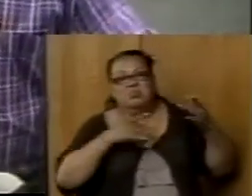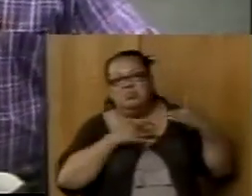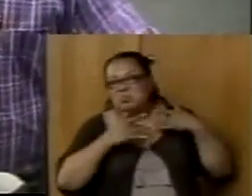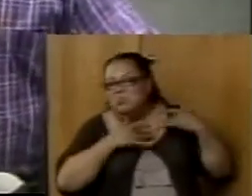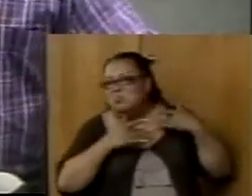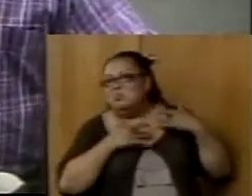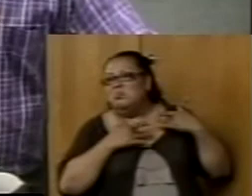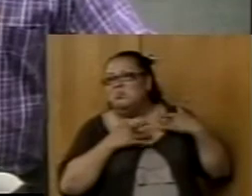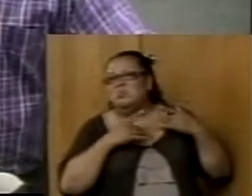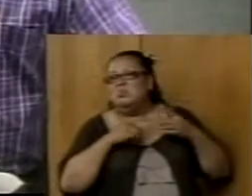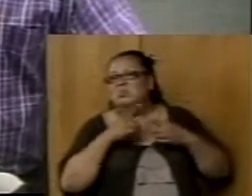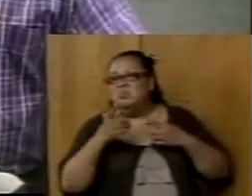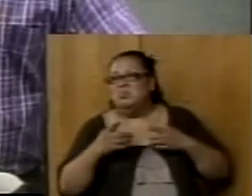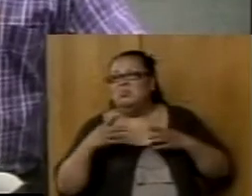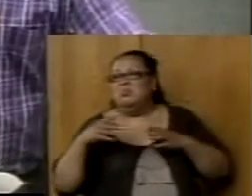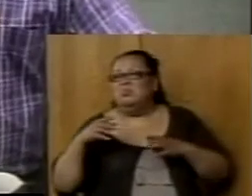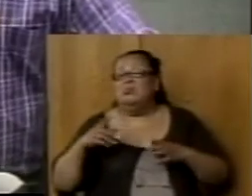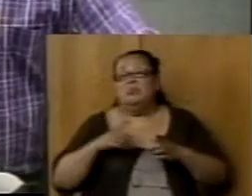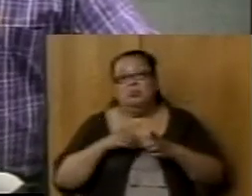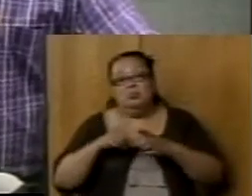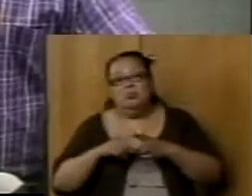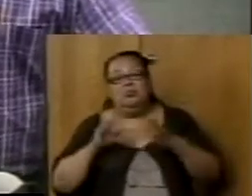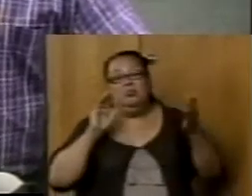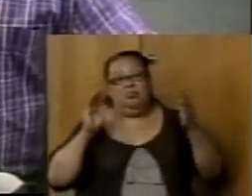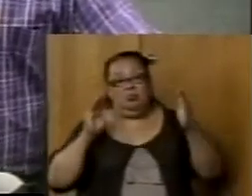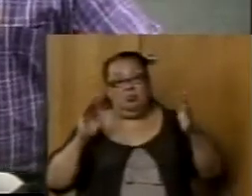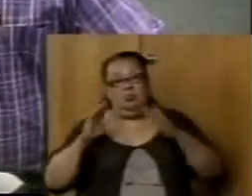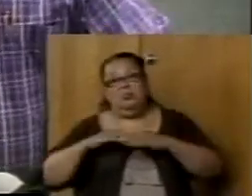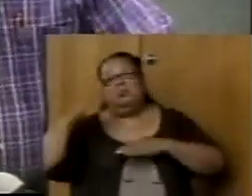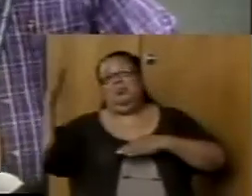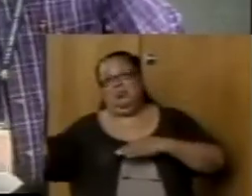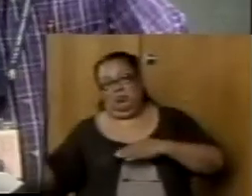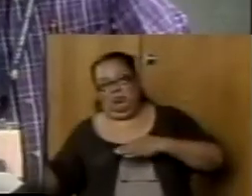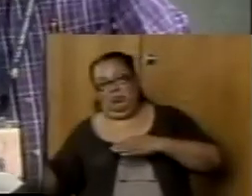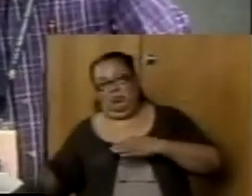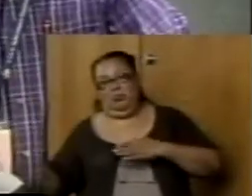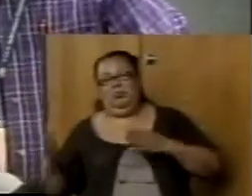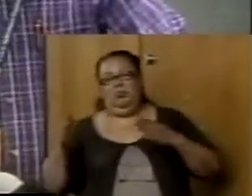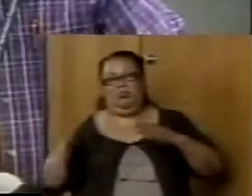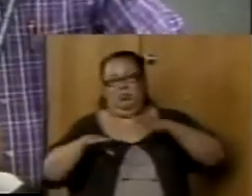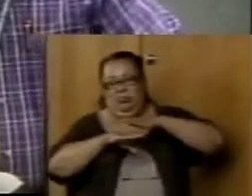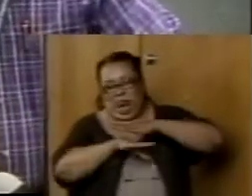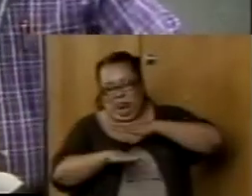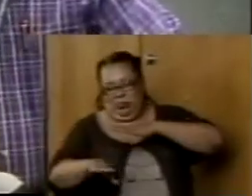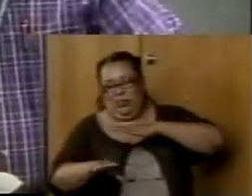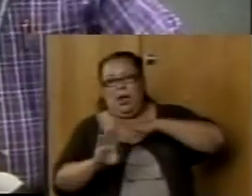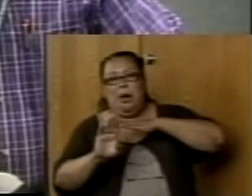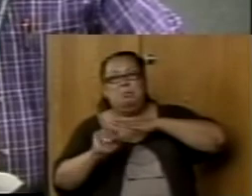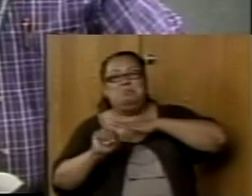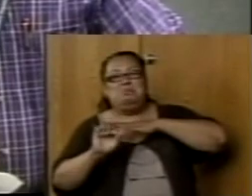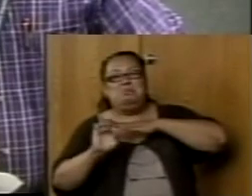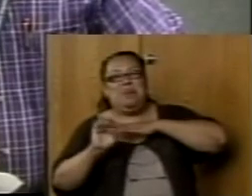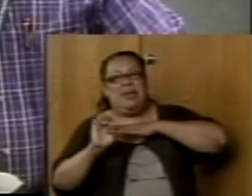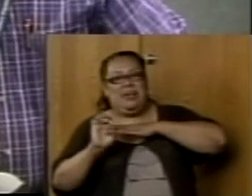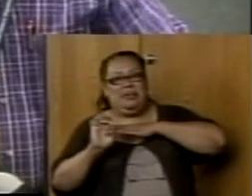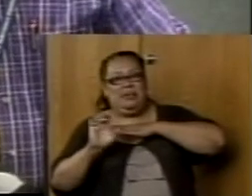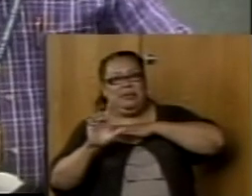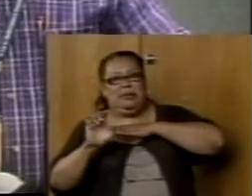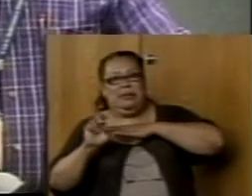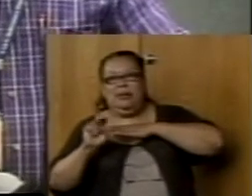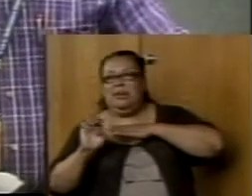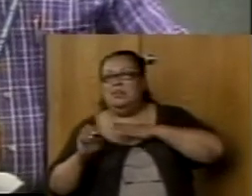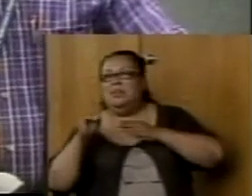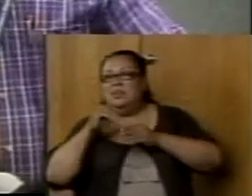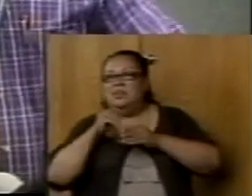concern. Then we take samples outdoors to get a baseline. For the most part,